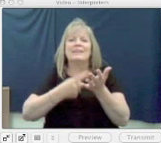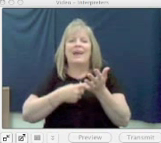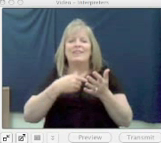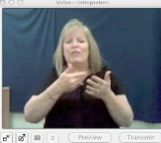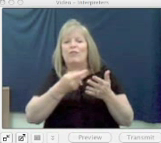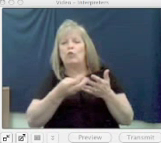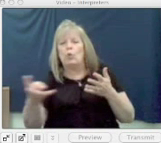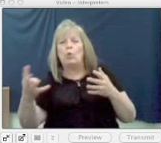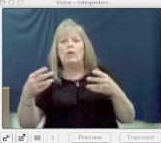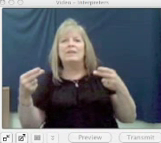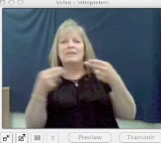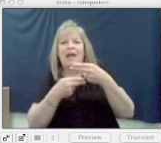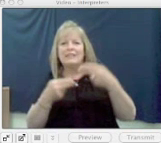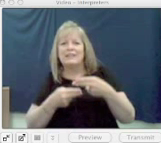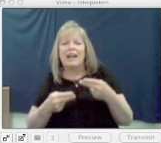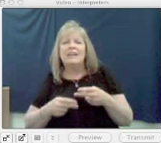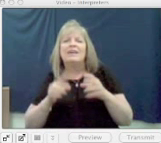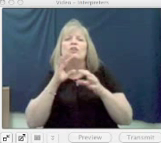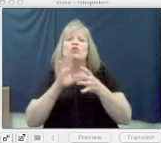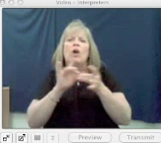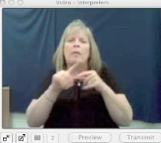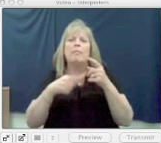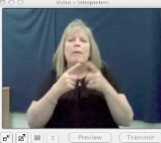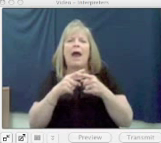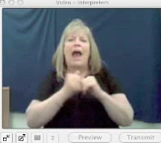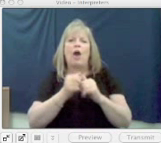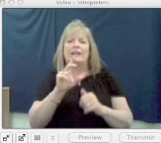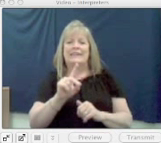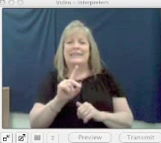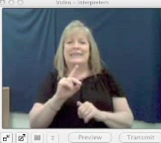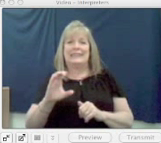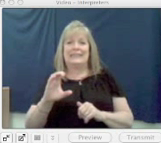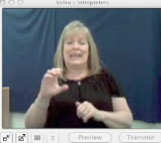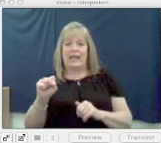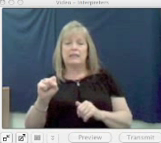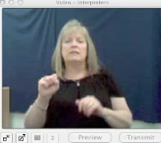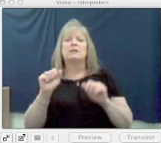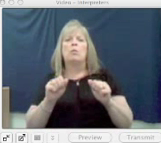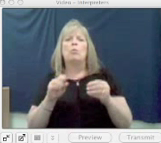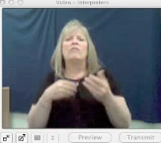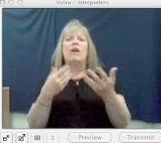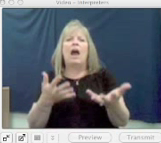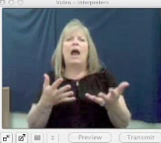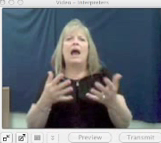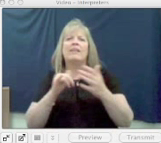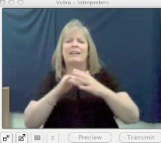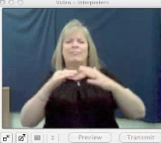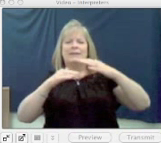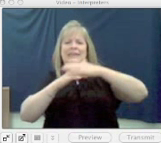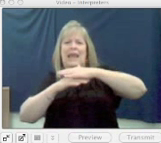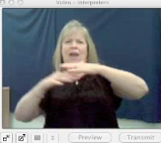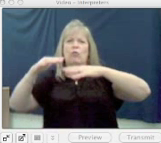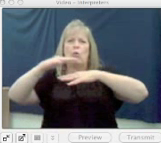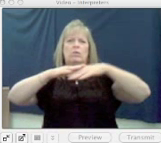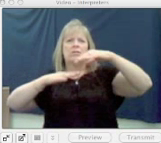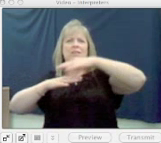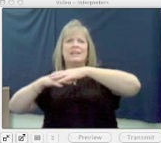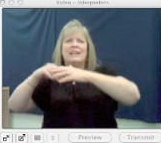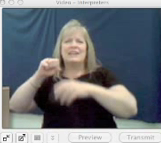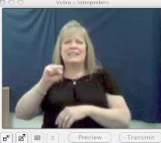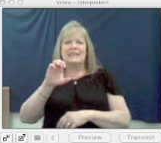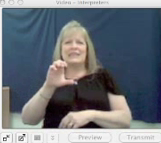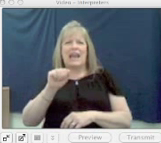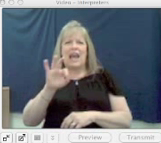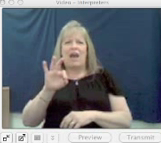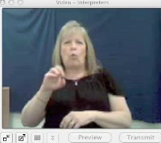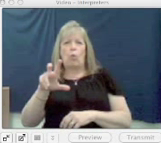the content of how DCS provides a scaffolding of interpreting as